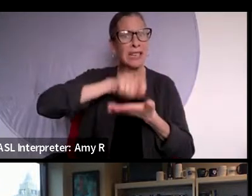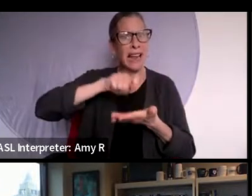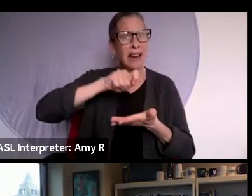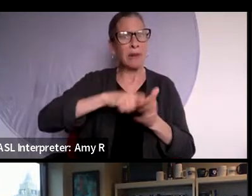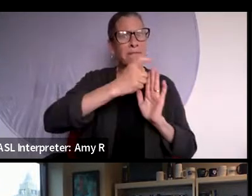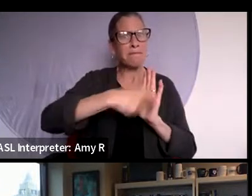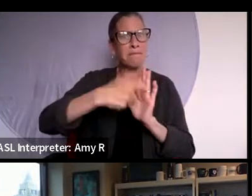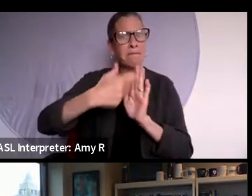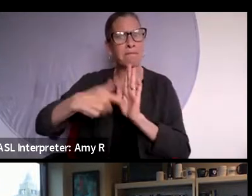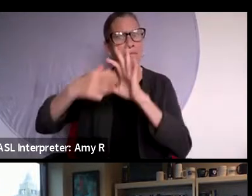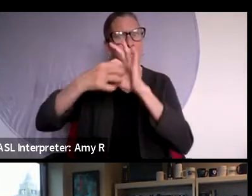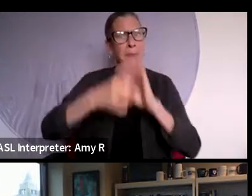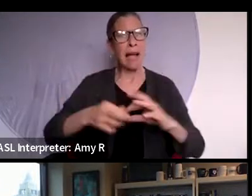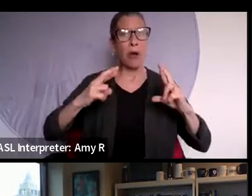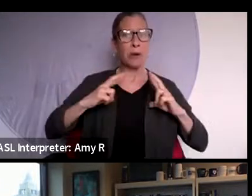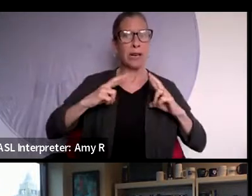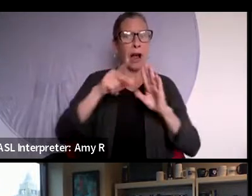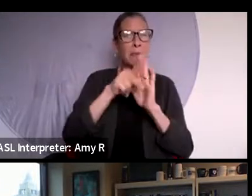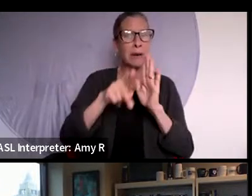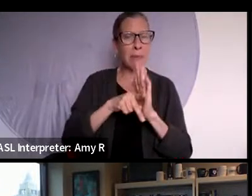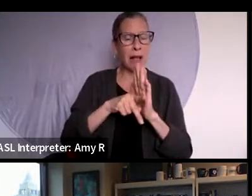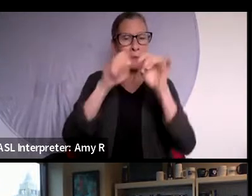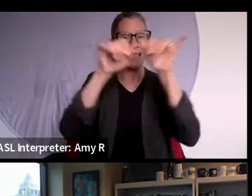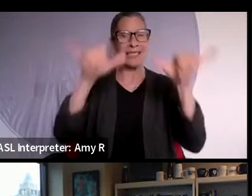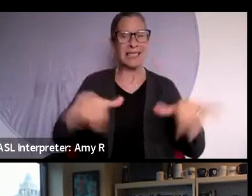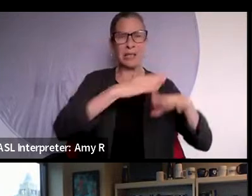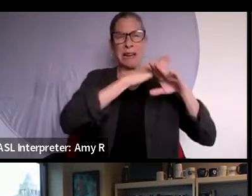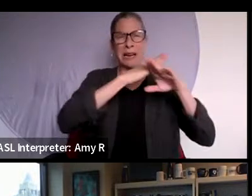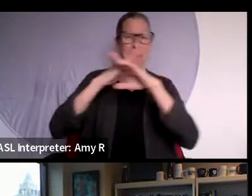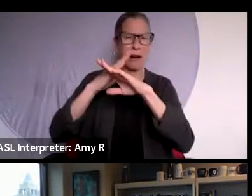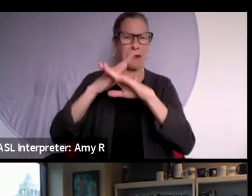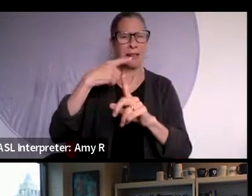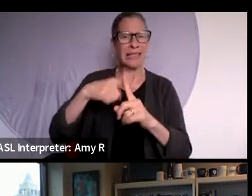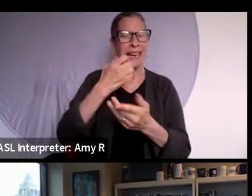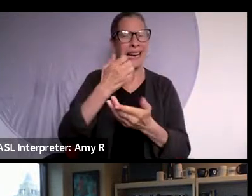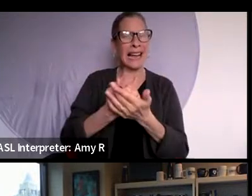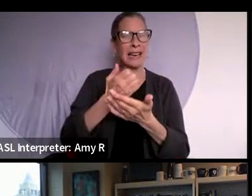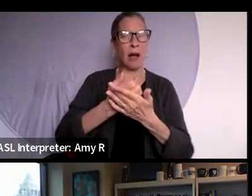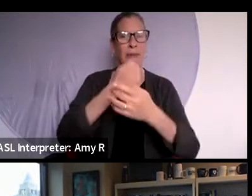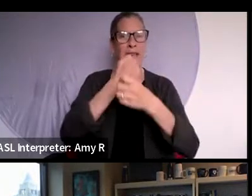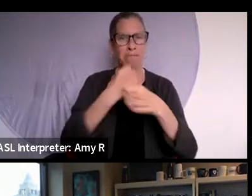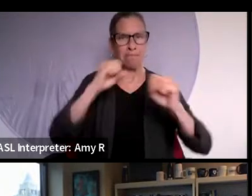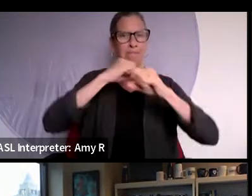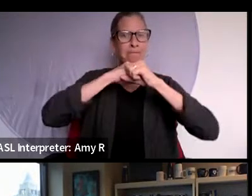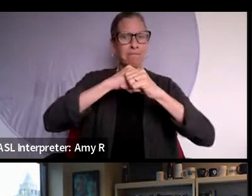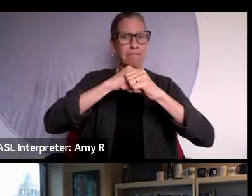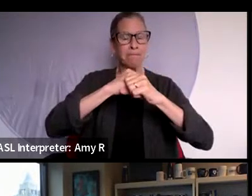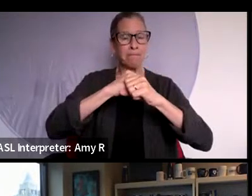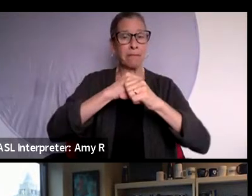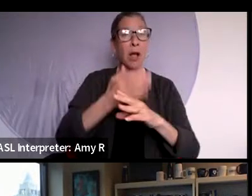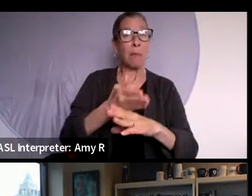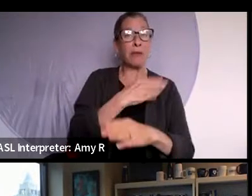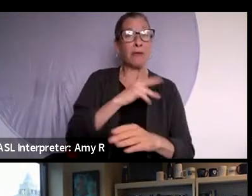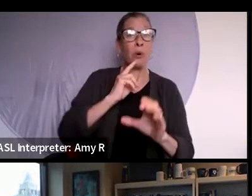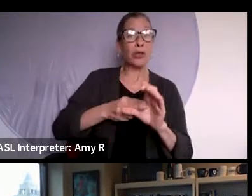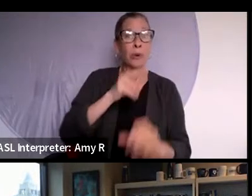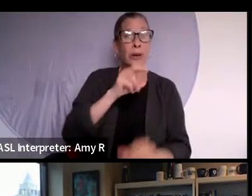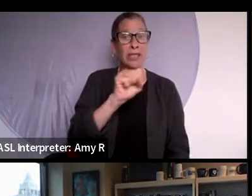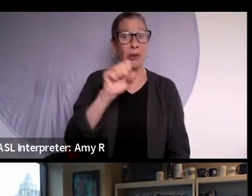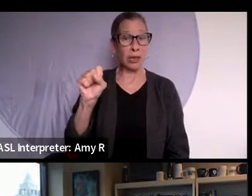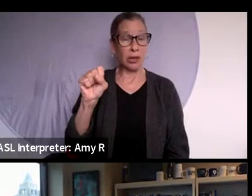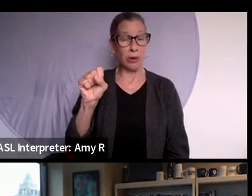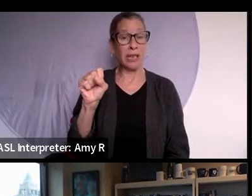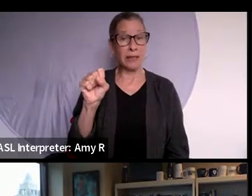about retirement policy, systematic barriers, and economic security. Prior to joining the Social